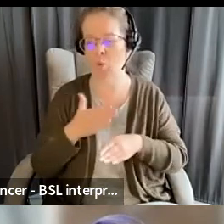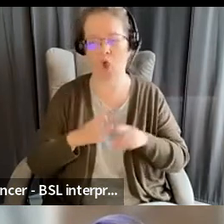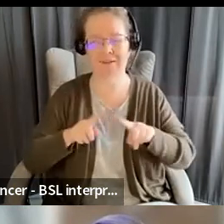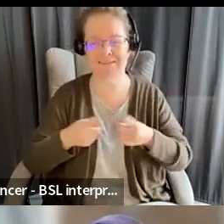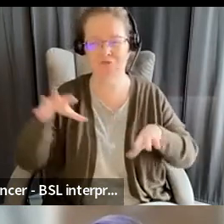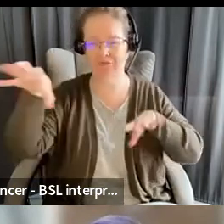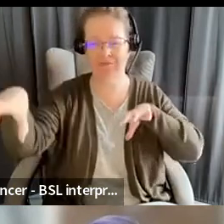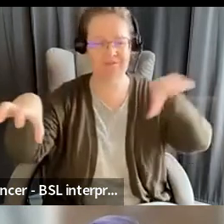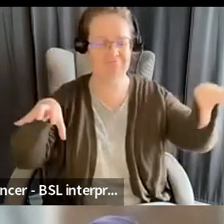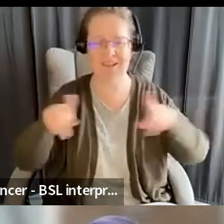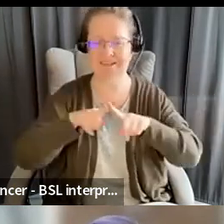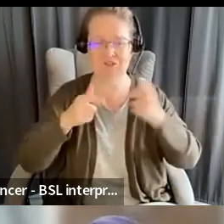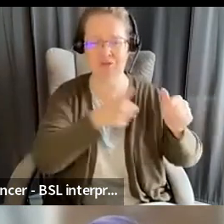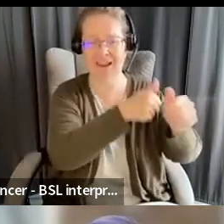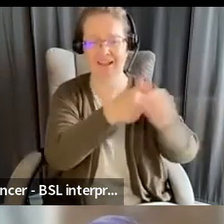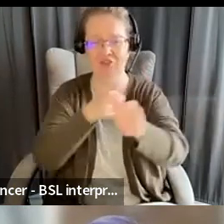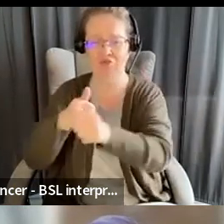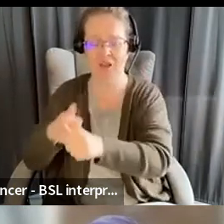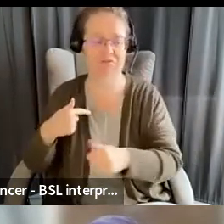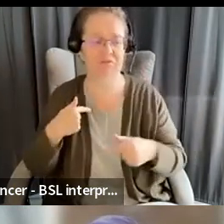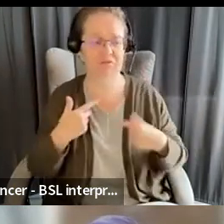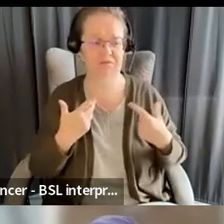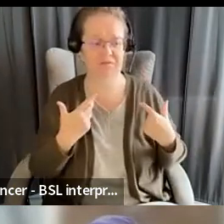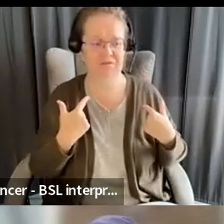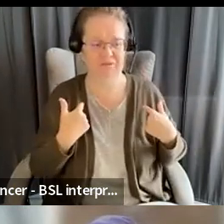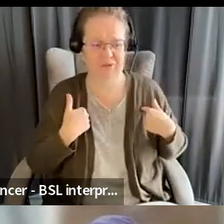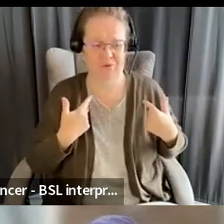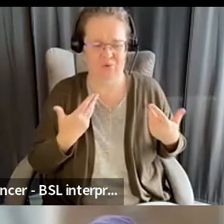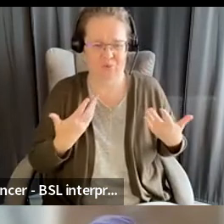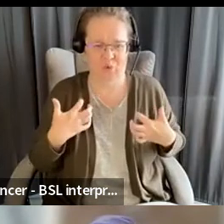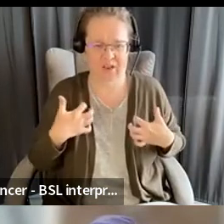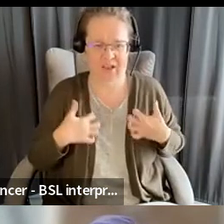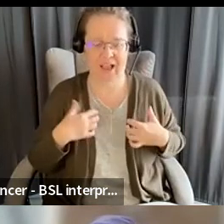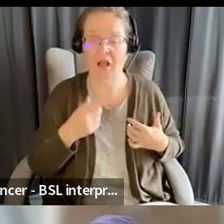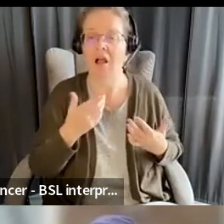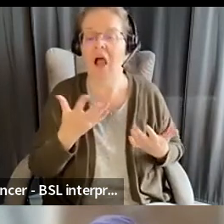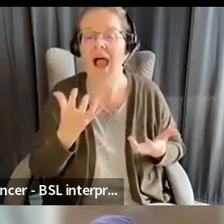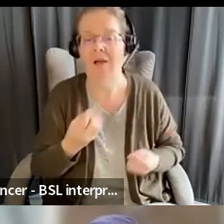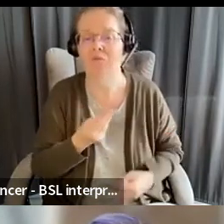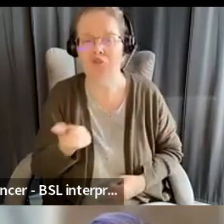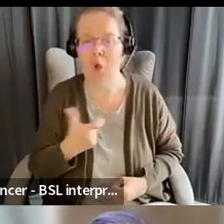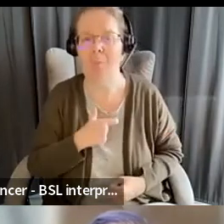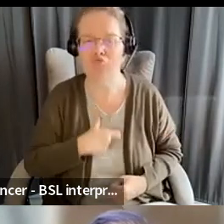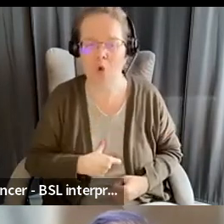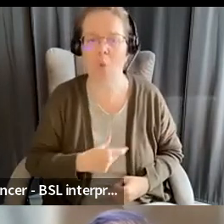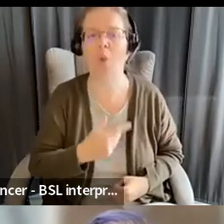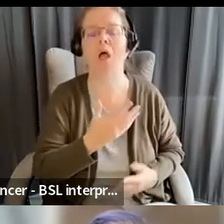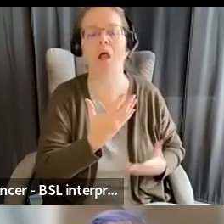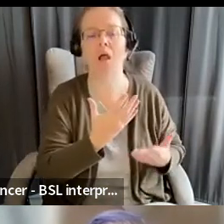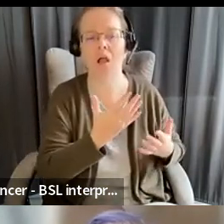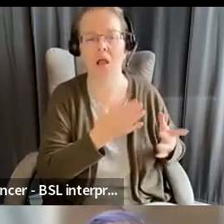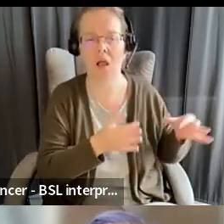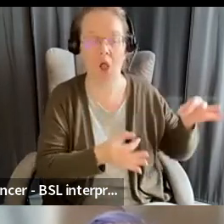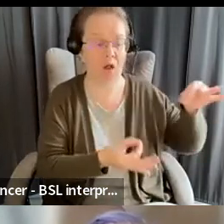various industries is what's of interest. Really, I mean, there'll be certain roles where qualifications